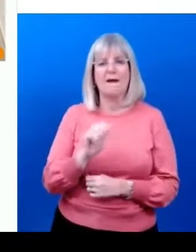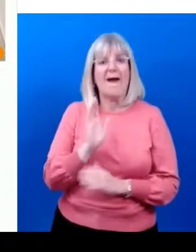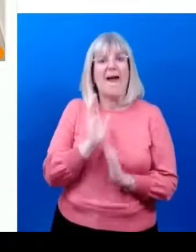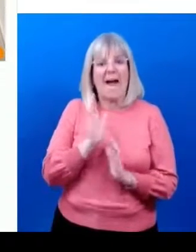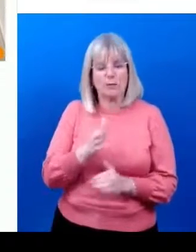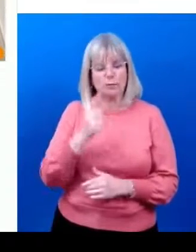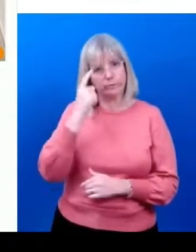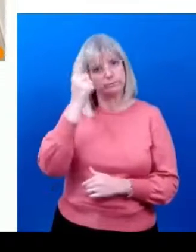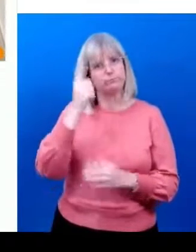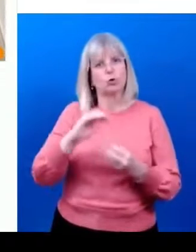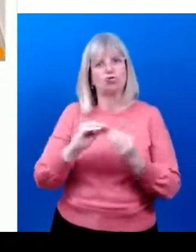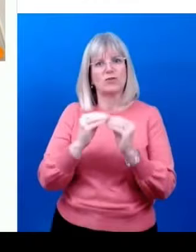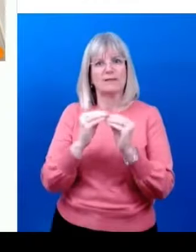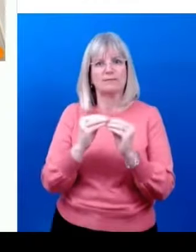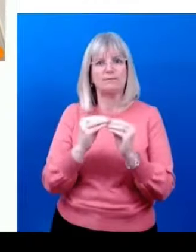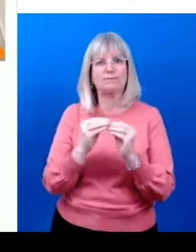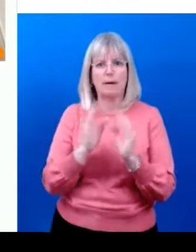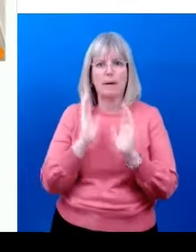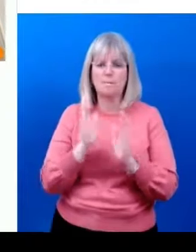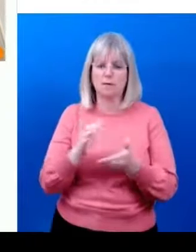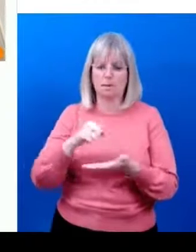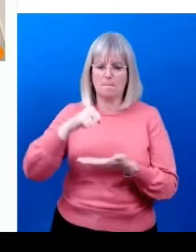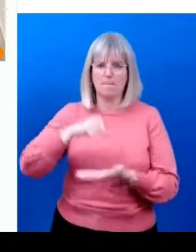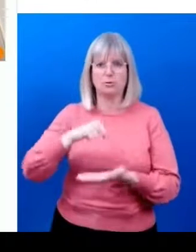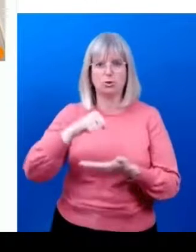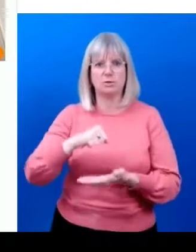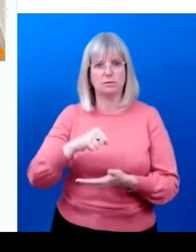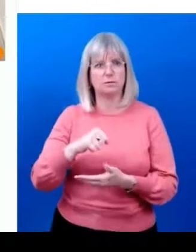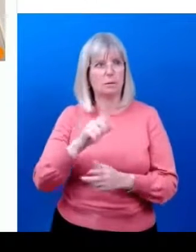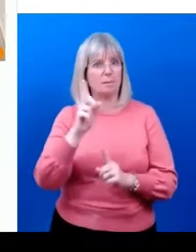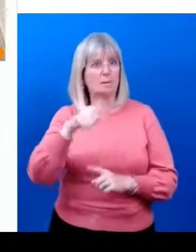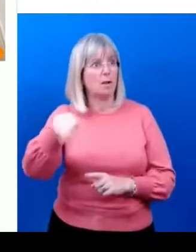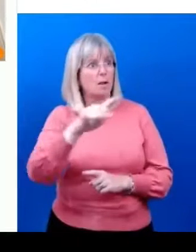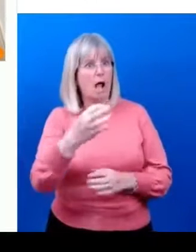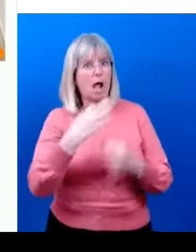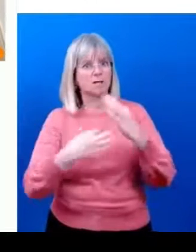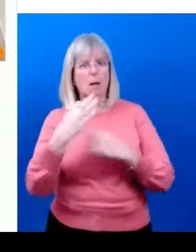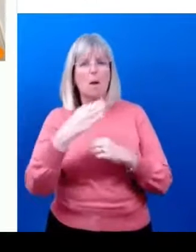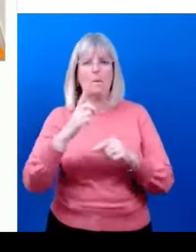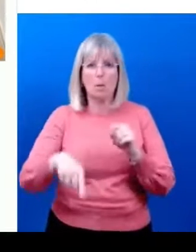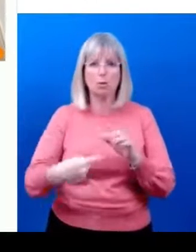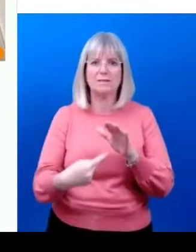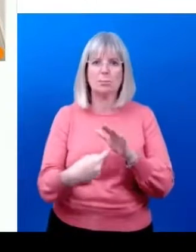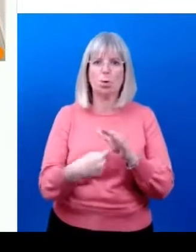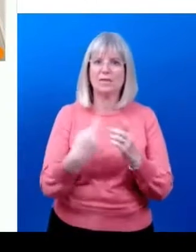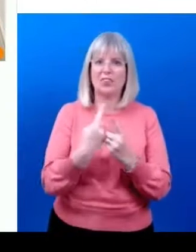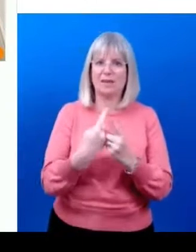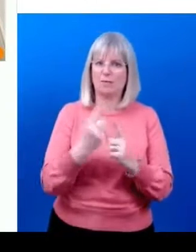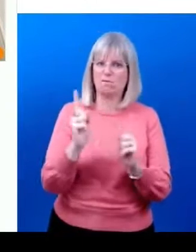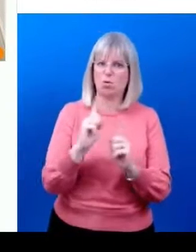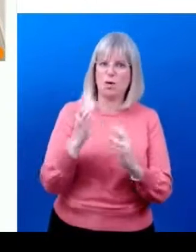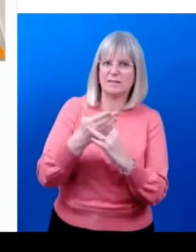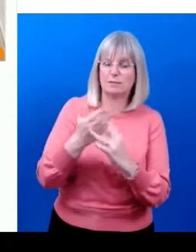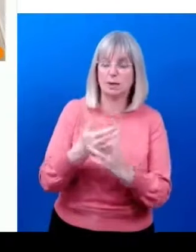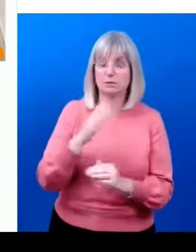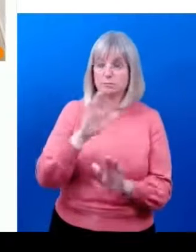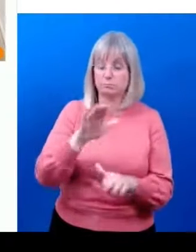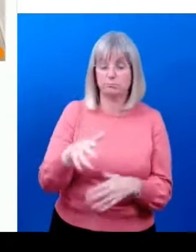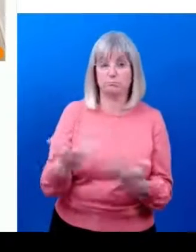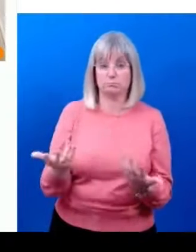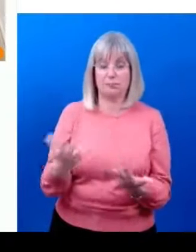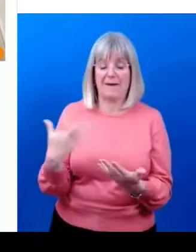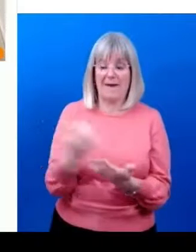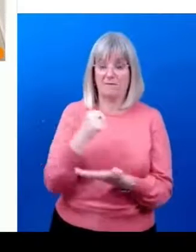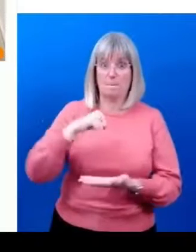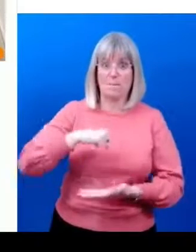to me, what's the most important thing I can do with accessibility? I say, have a budget. Look for sponsorship, look for a company that